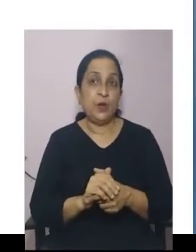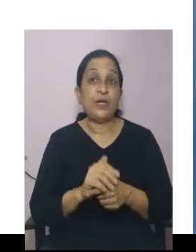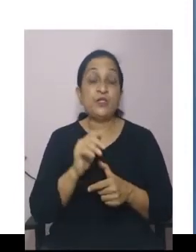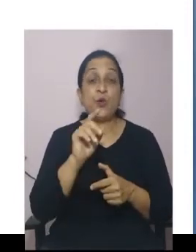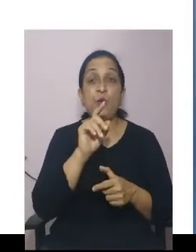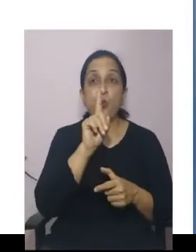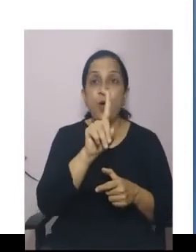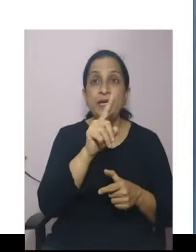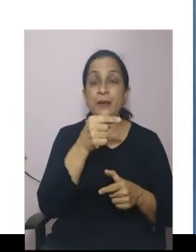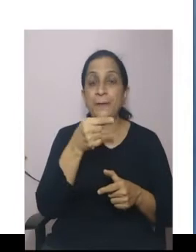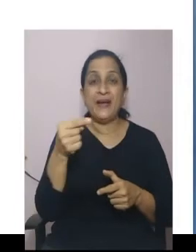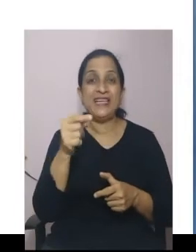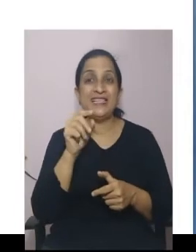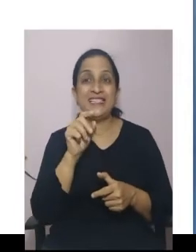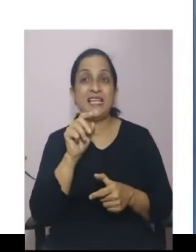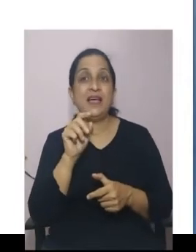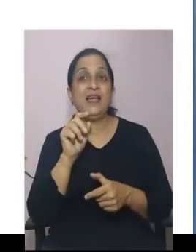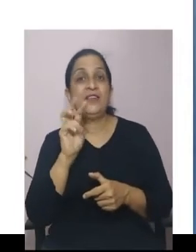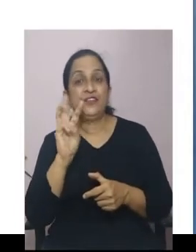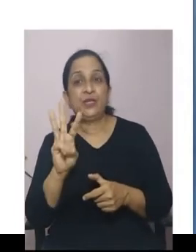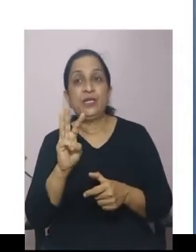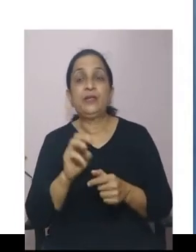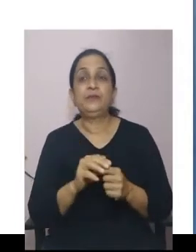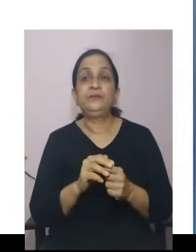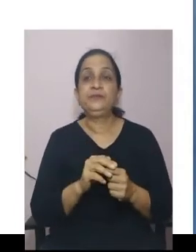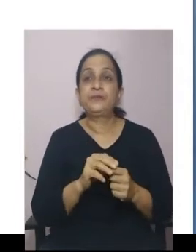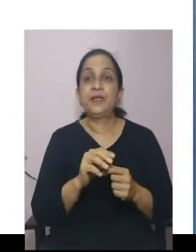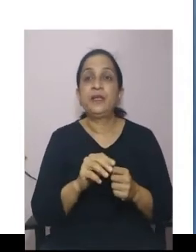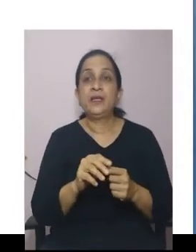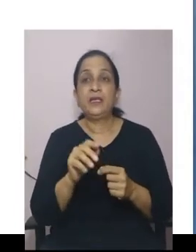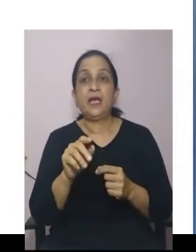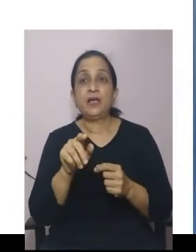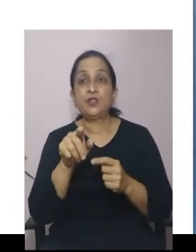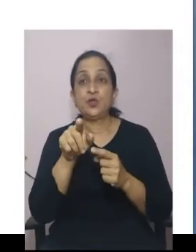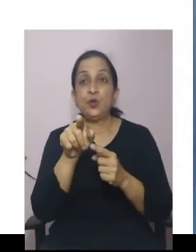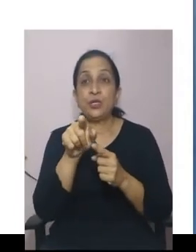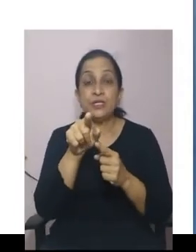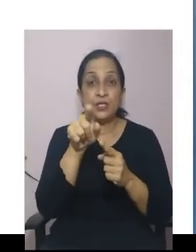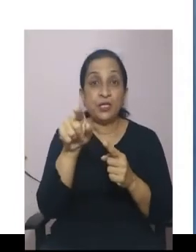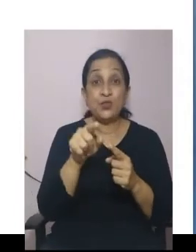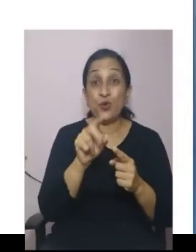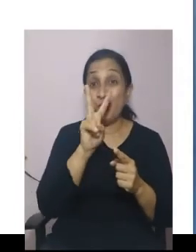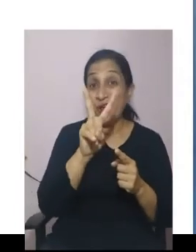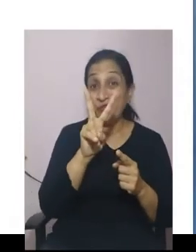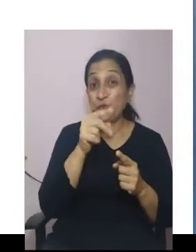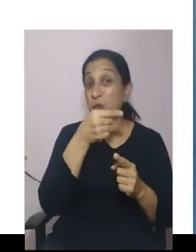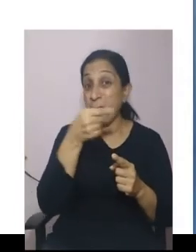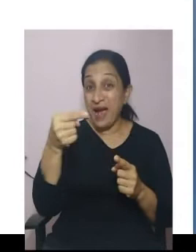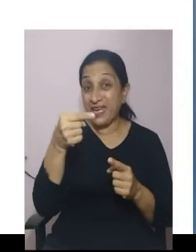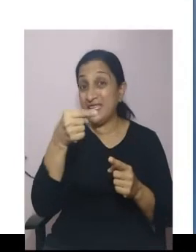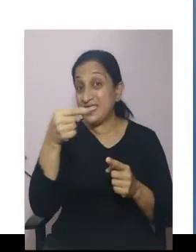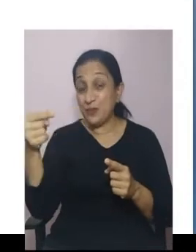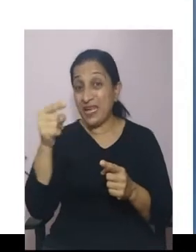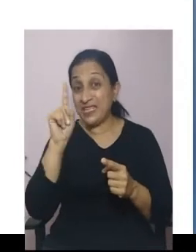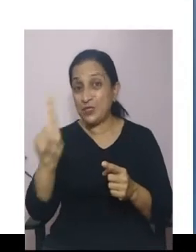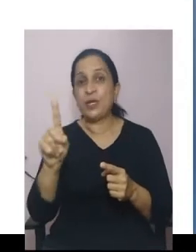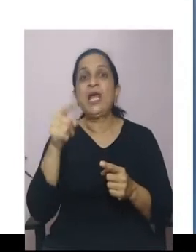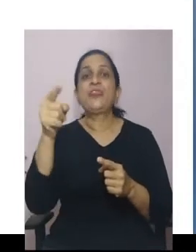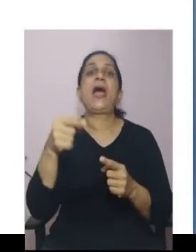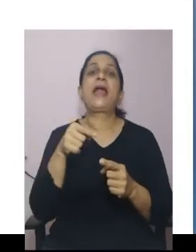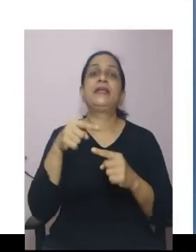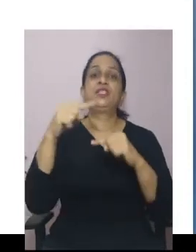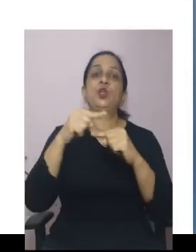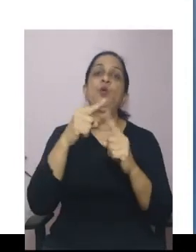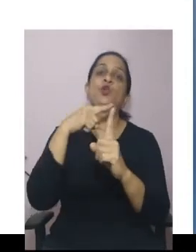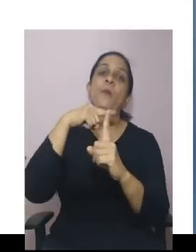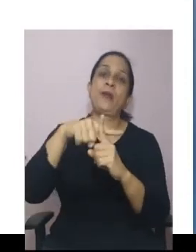One minus 3 is here. Then 2 minus minus 1. Be very careful about this minus